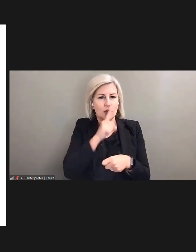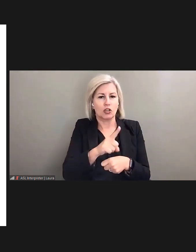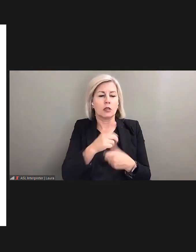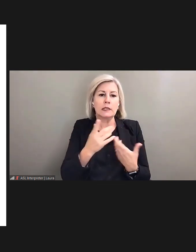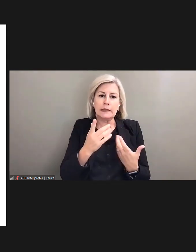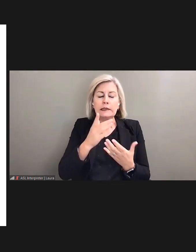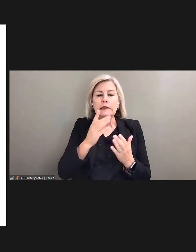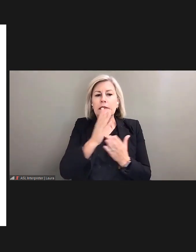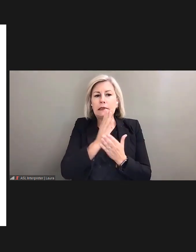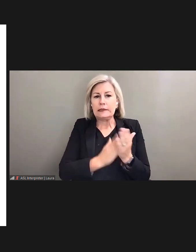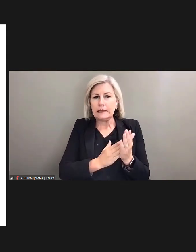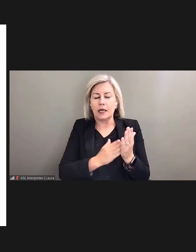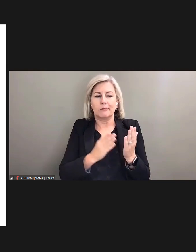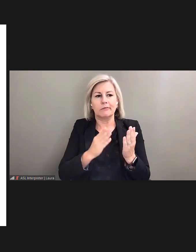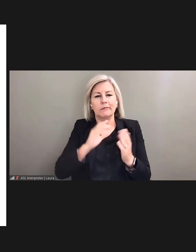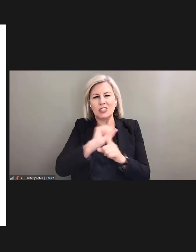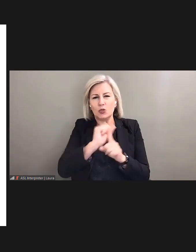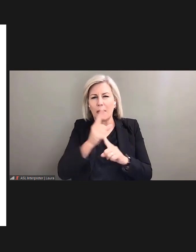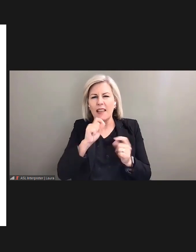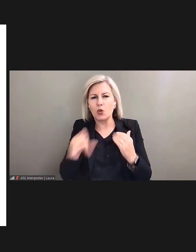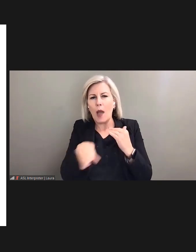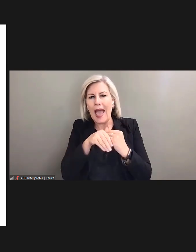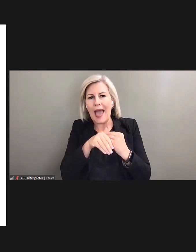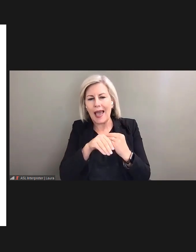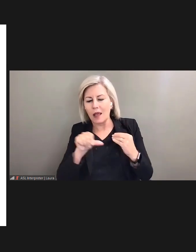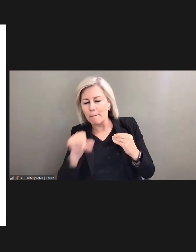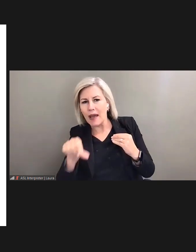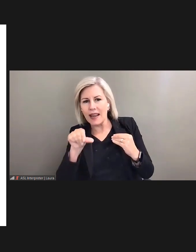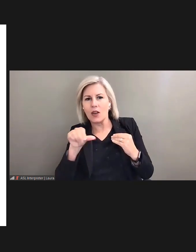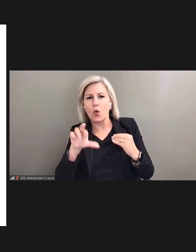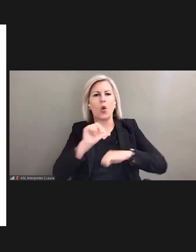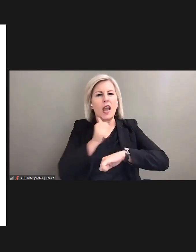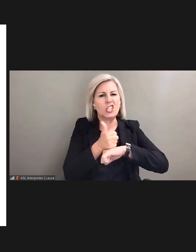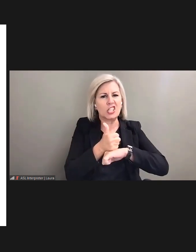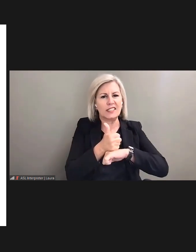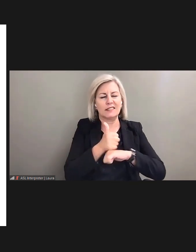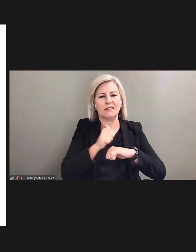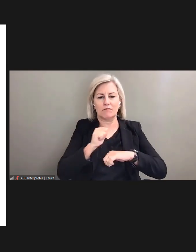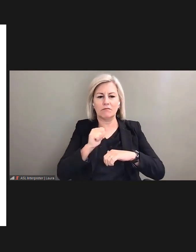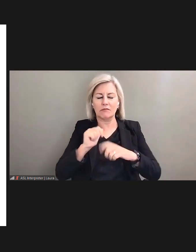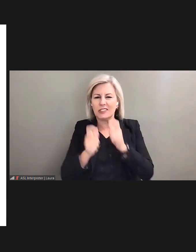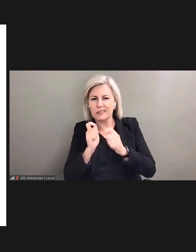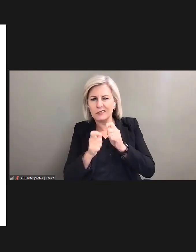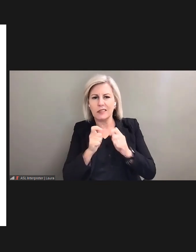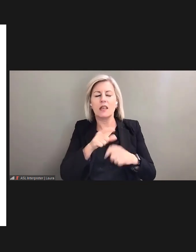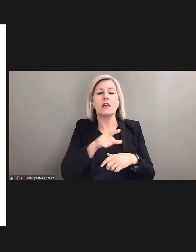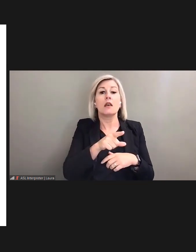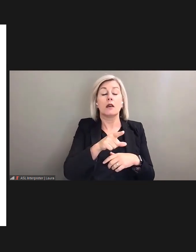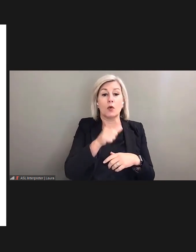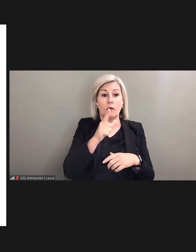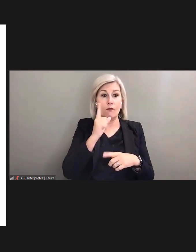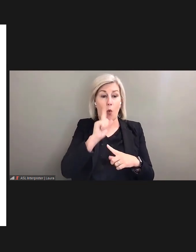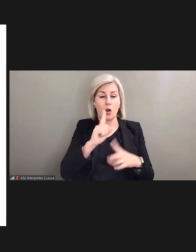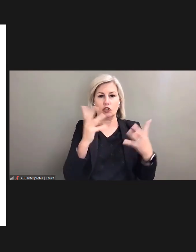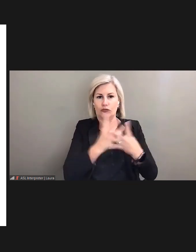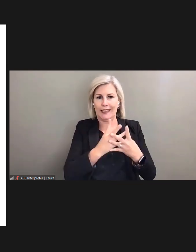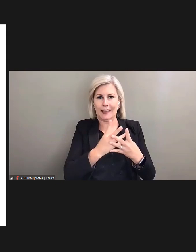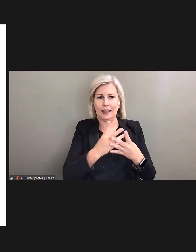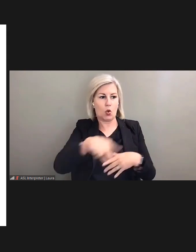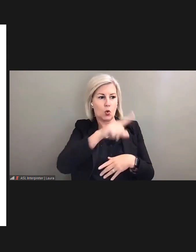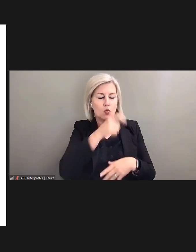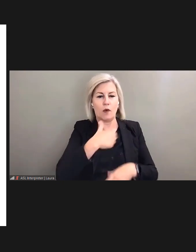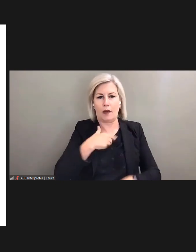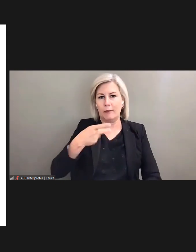might have to push an extra button or to adjust the setting for screening an ear that has PE tubes. So be sure to check that